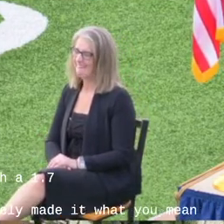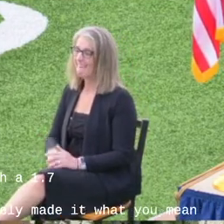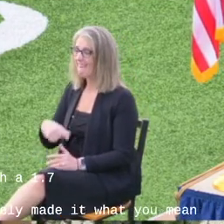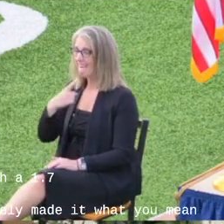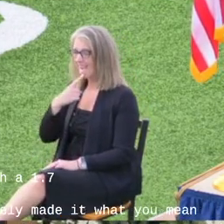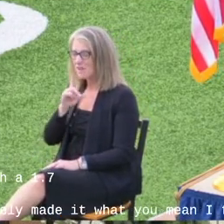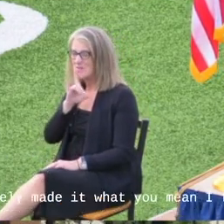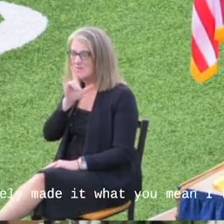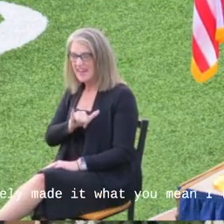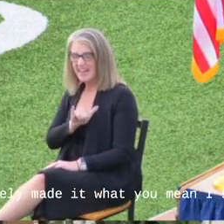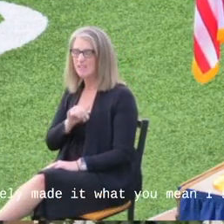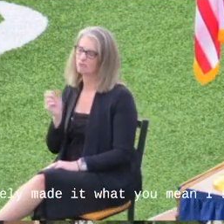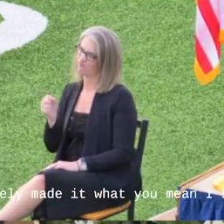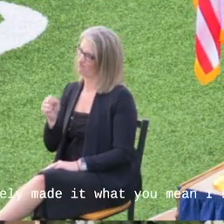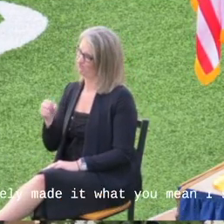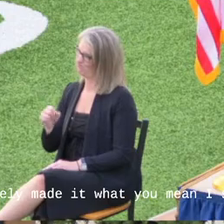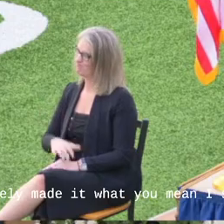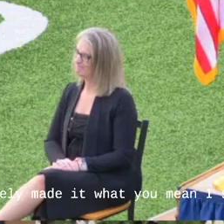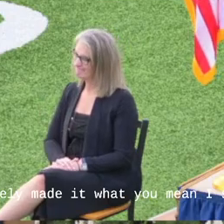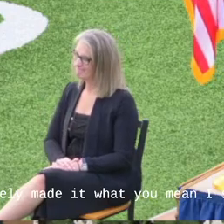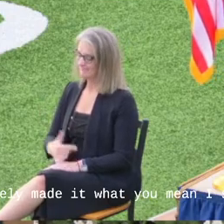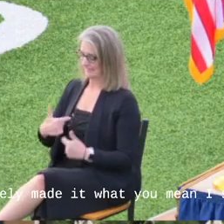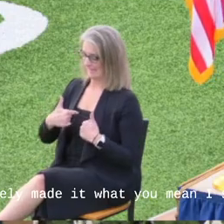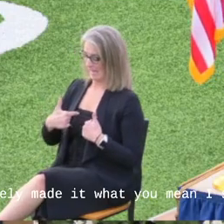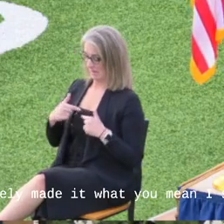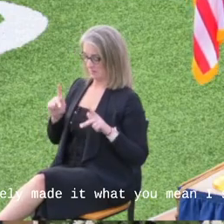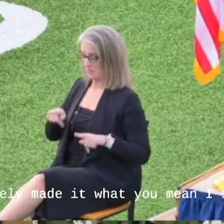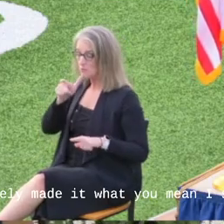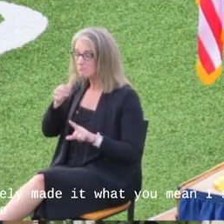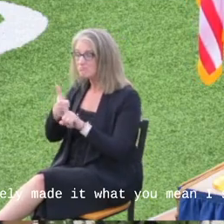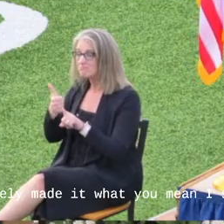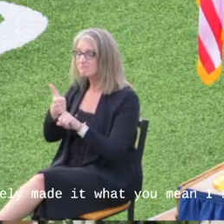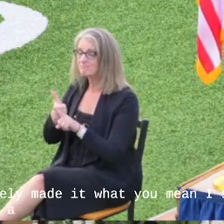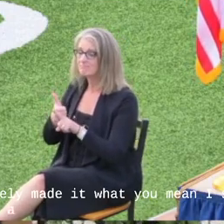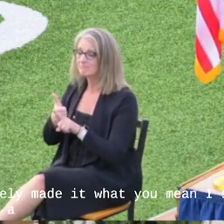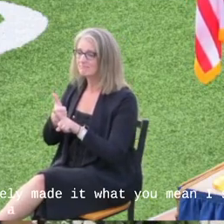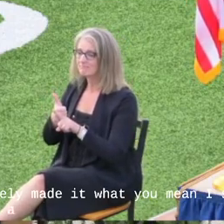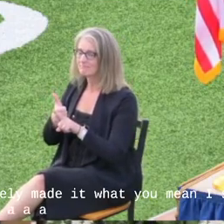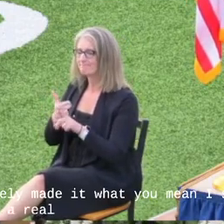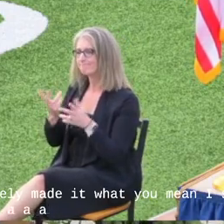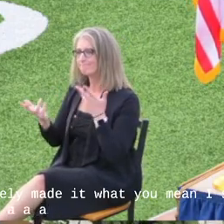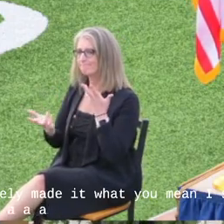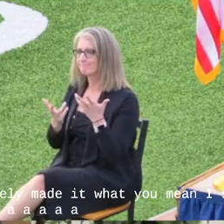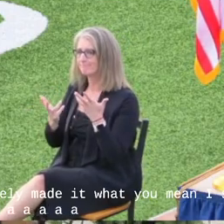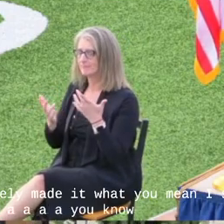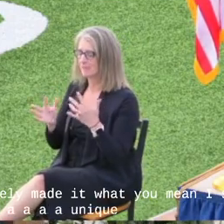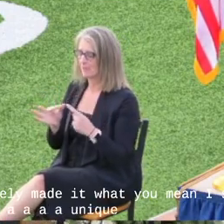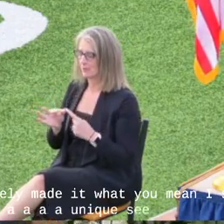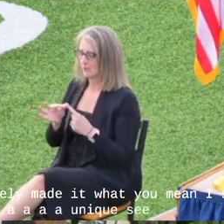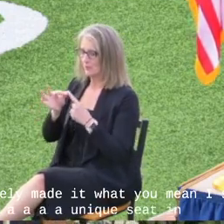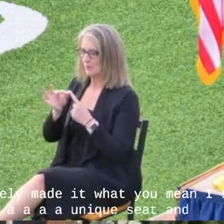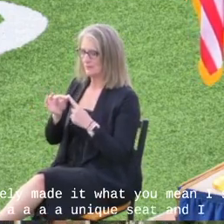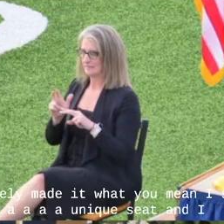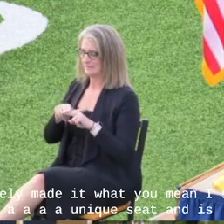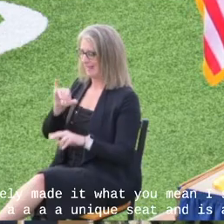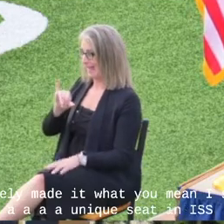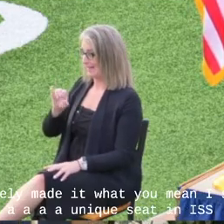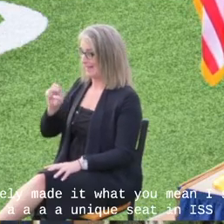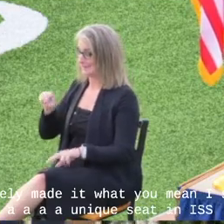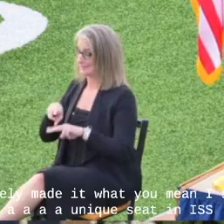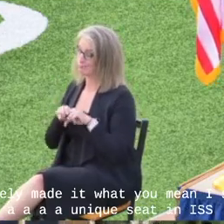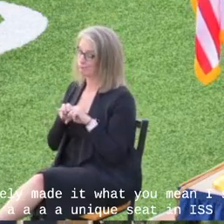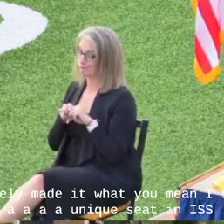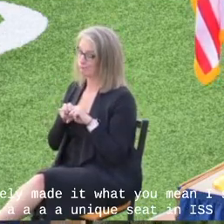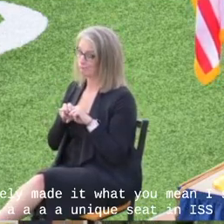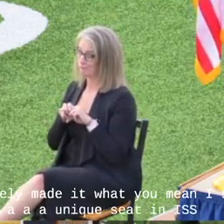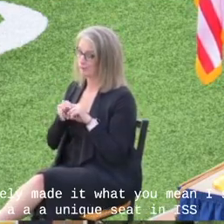it. I said, really? Yeah. I was the one that had a unique seat in ISS. It